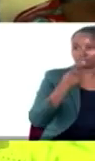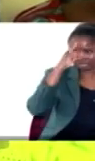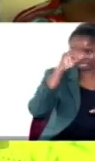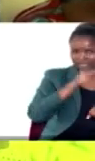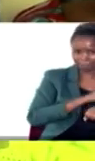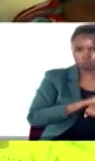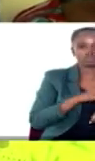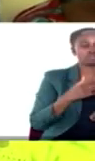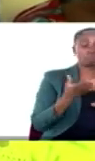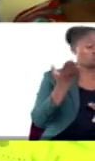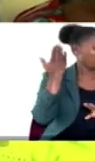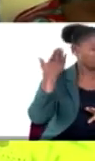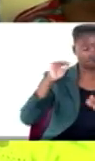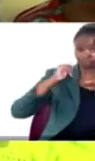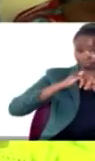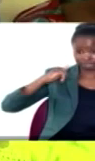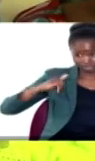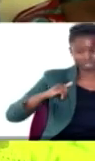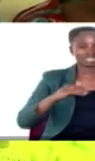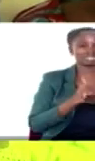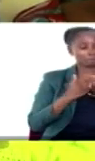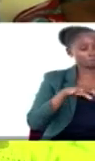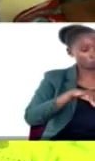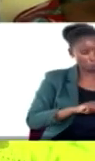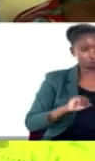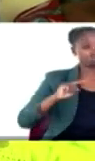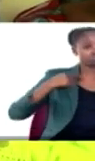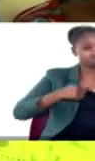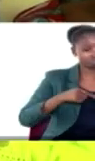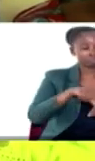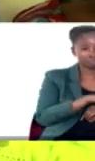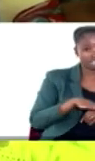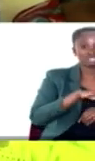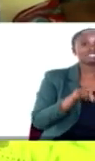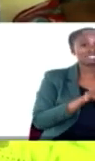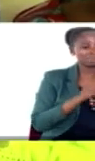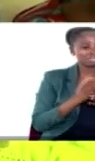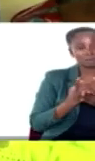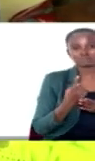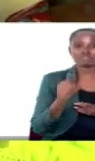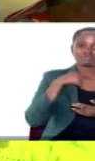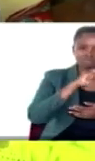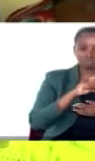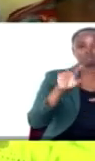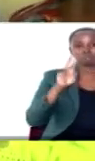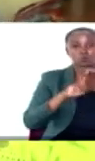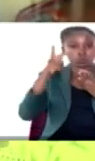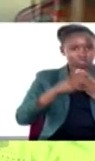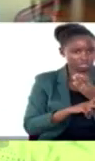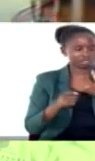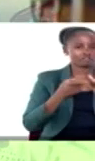of both apartheid and colonialism, as well as the faltering project of national